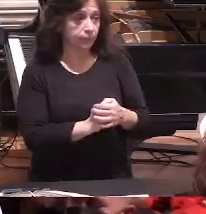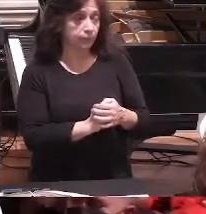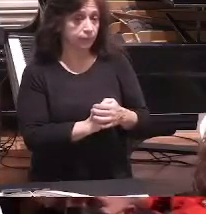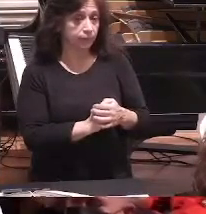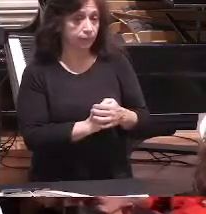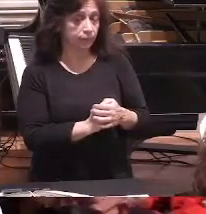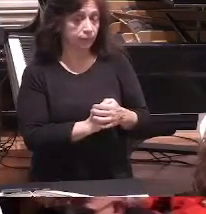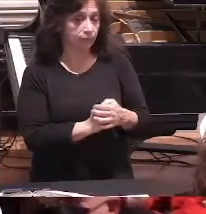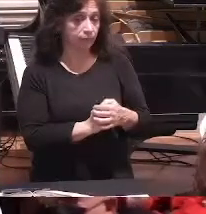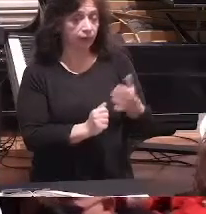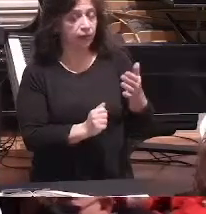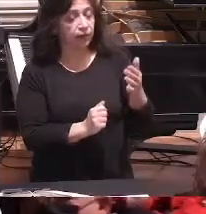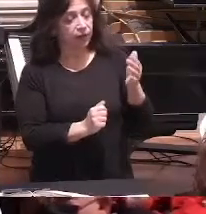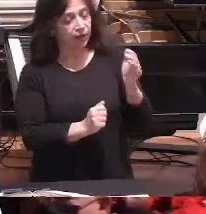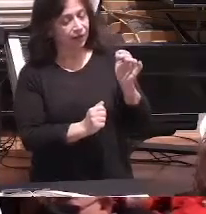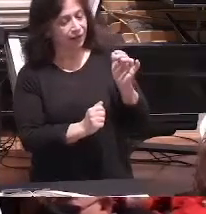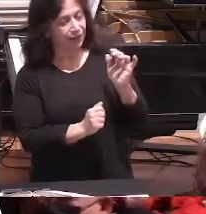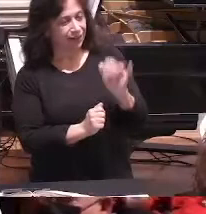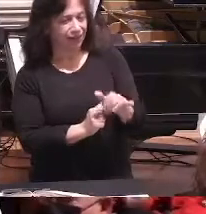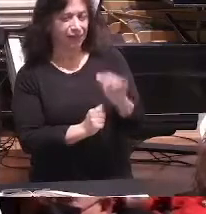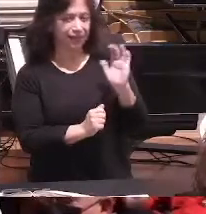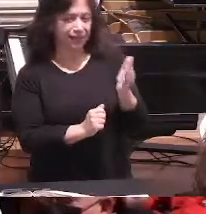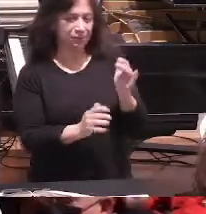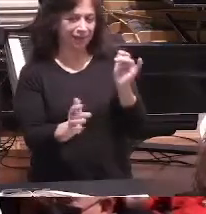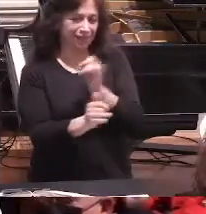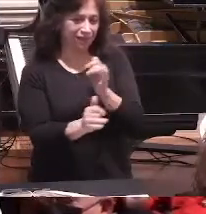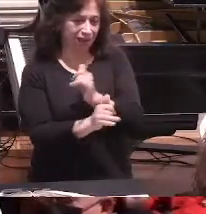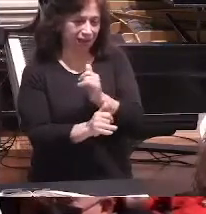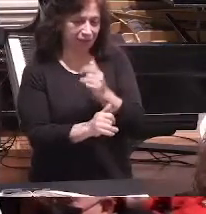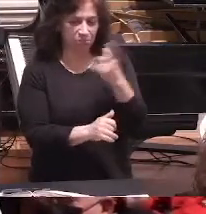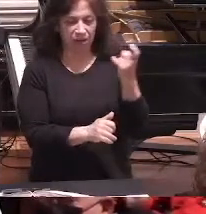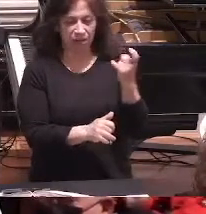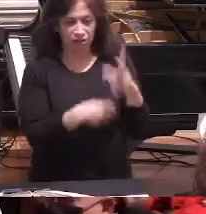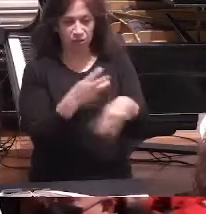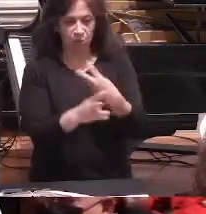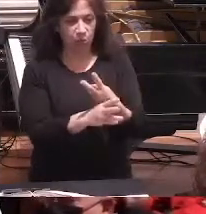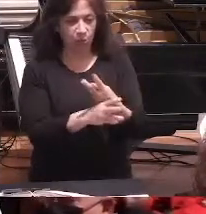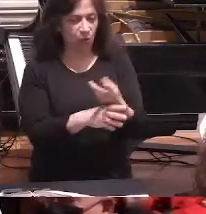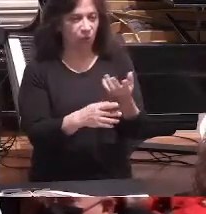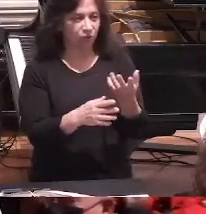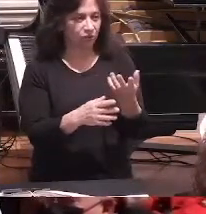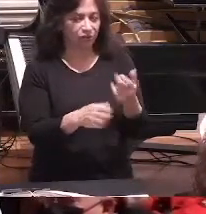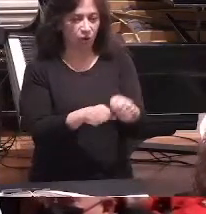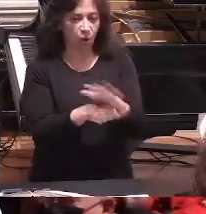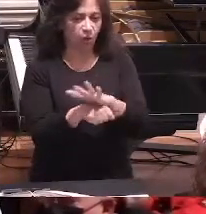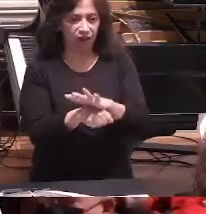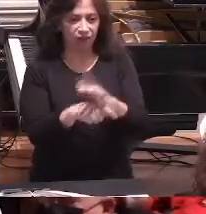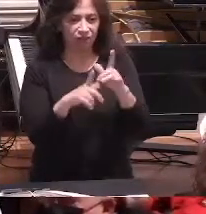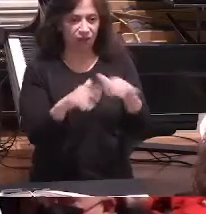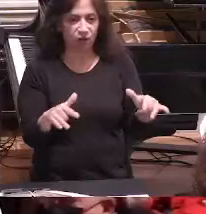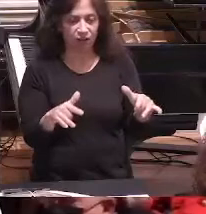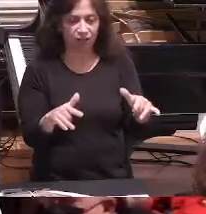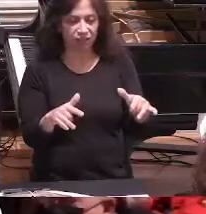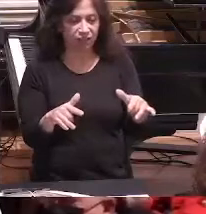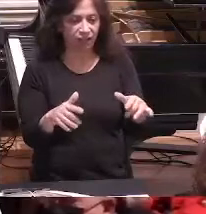Which may seem almost a bit ironic, given the state of the world and the current COVID variants that